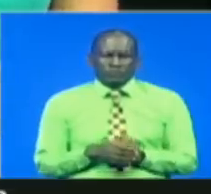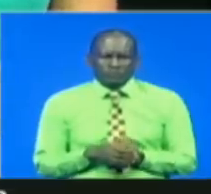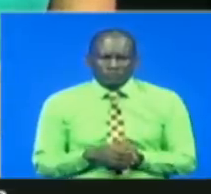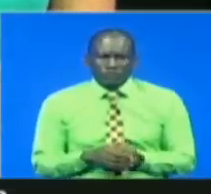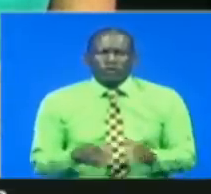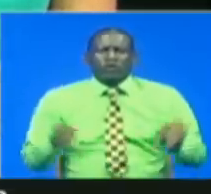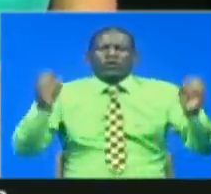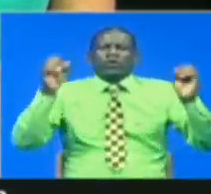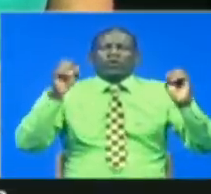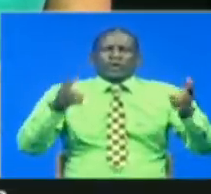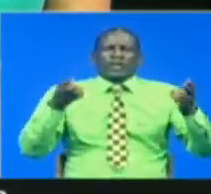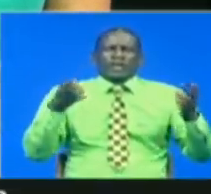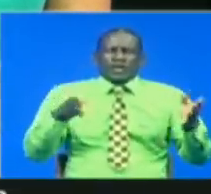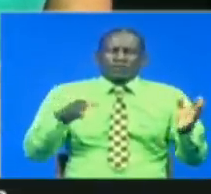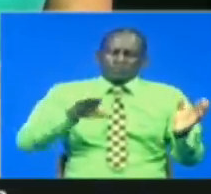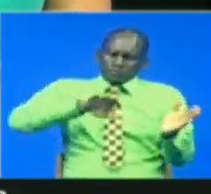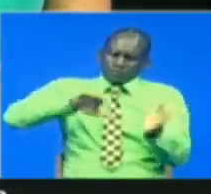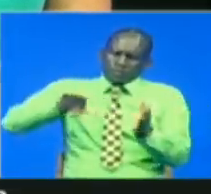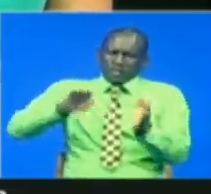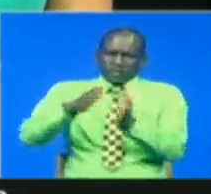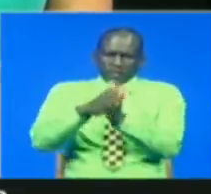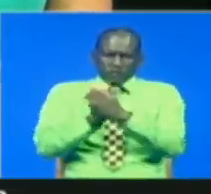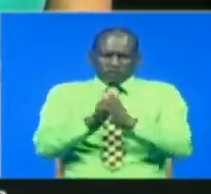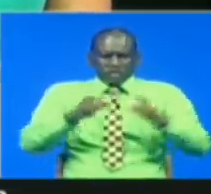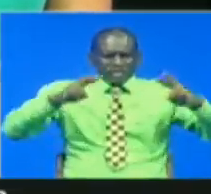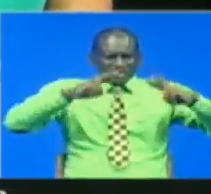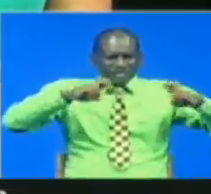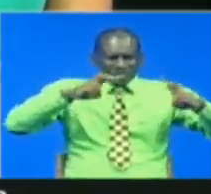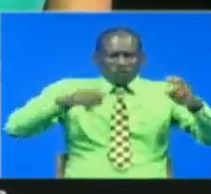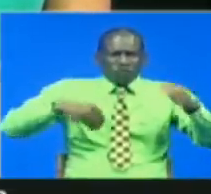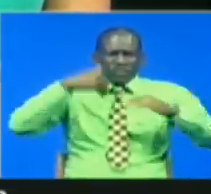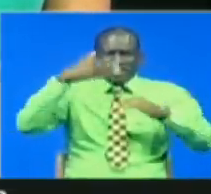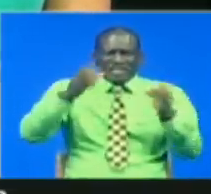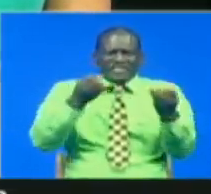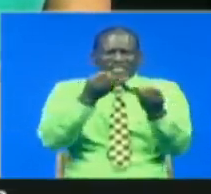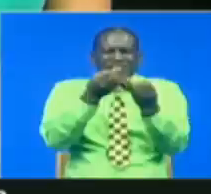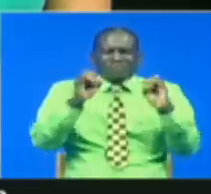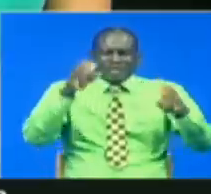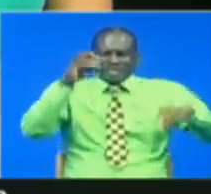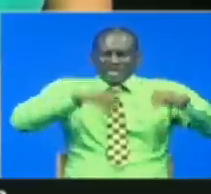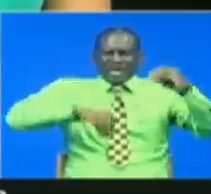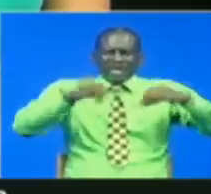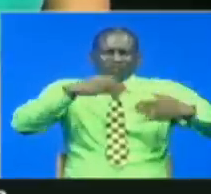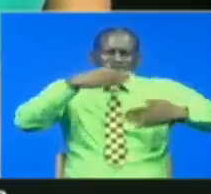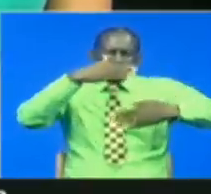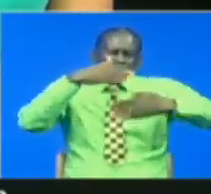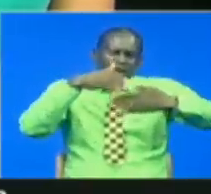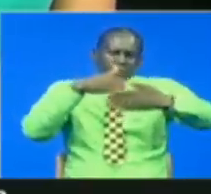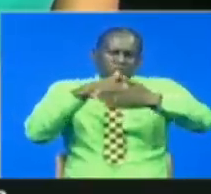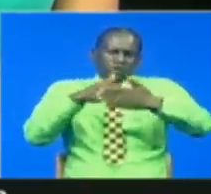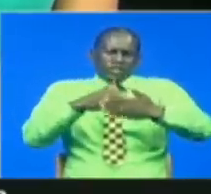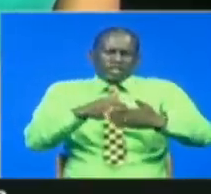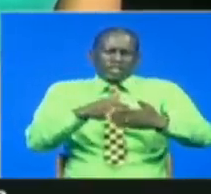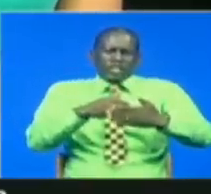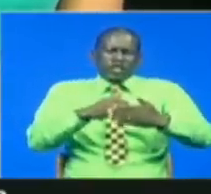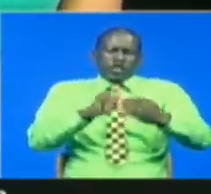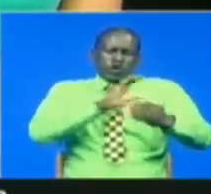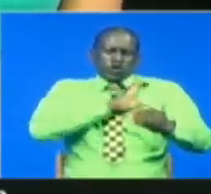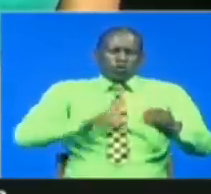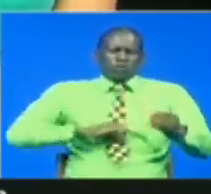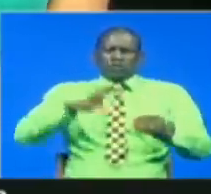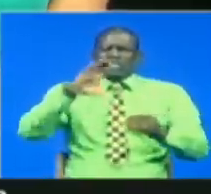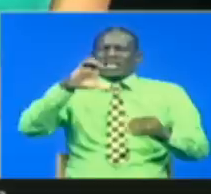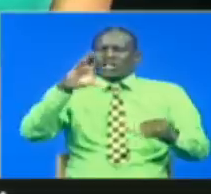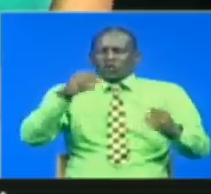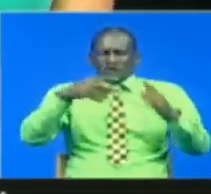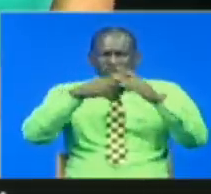All right, now elsewhere, the search for the next independent Electoral and Boundaries Commission Chief Executive Officer has